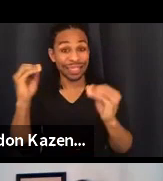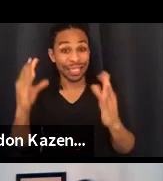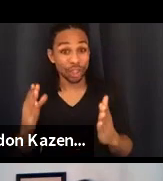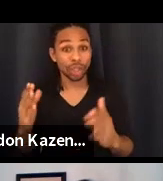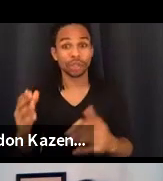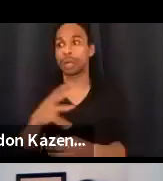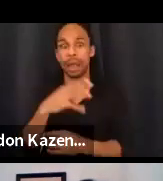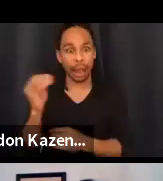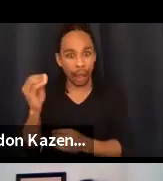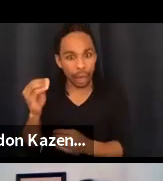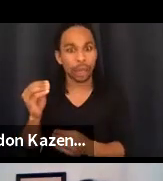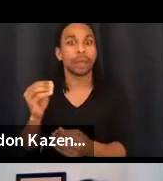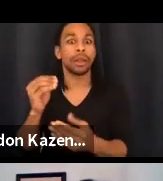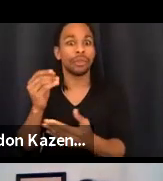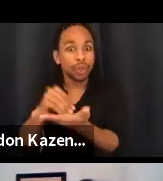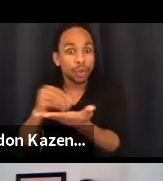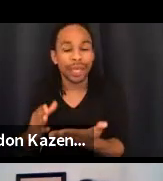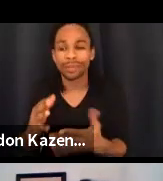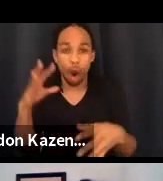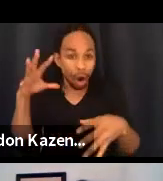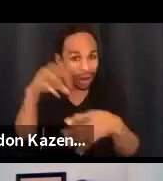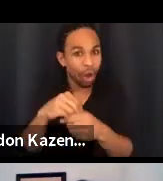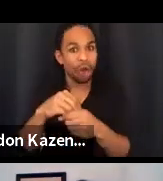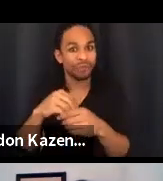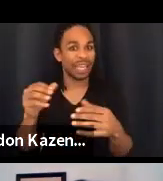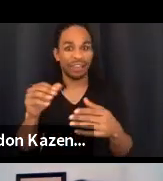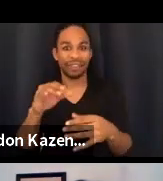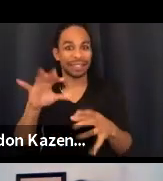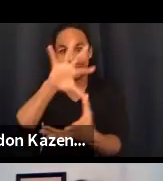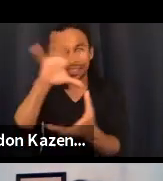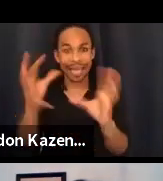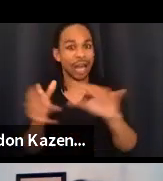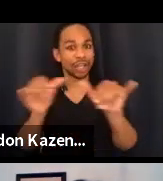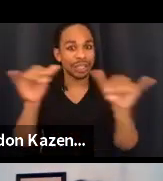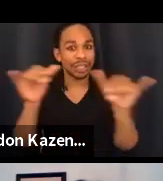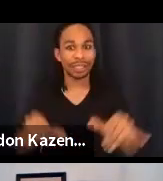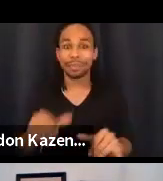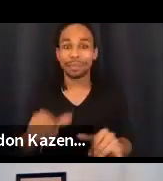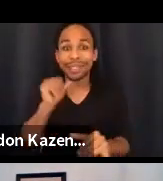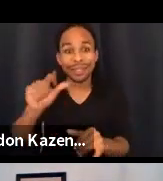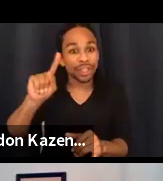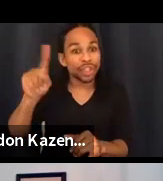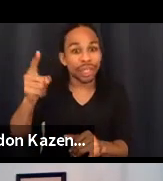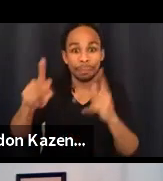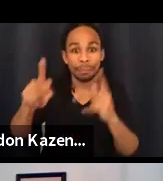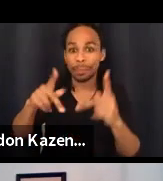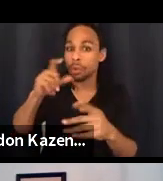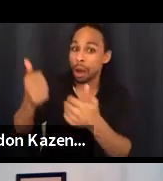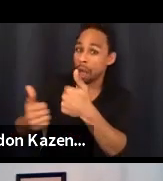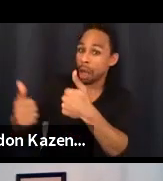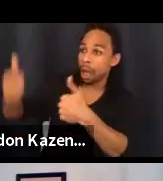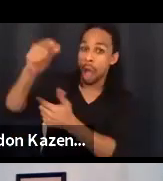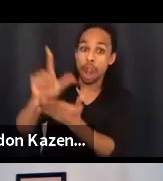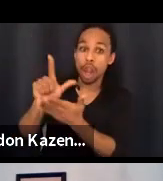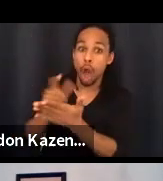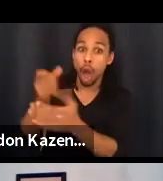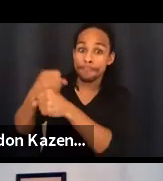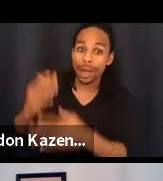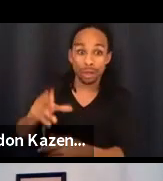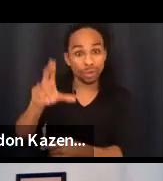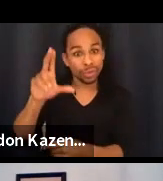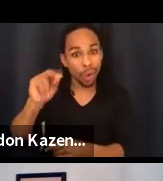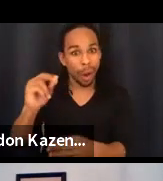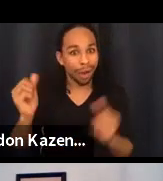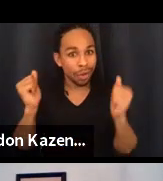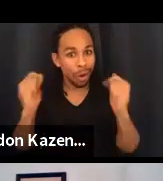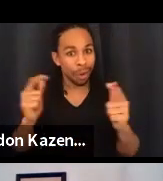ecosystem. They too have not had a voice in this larger conversation. And, you know, I think what we can rely on with some of those folks